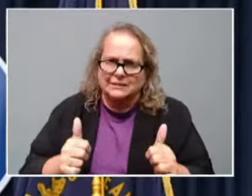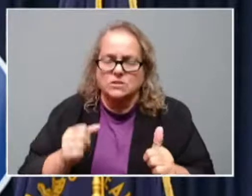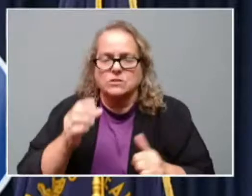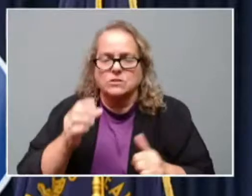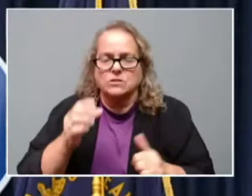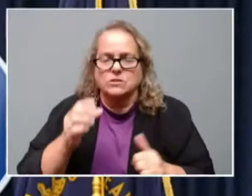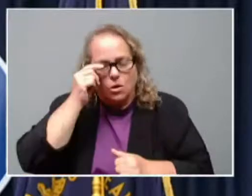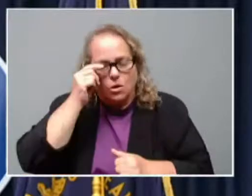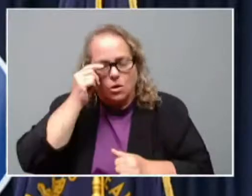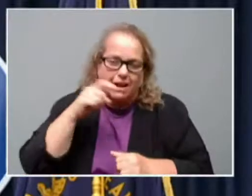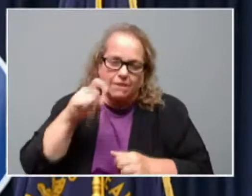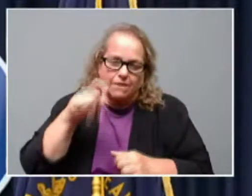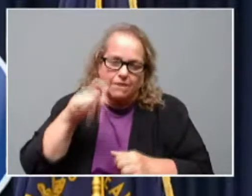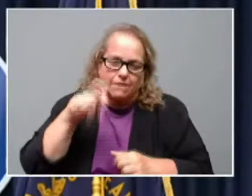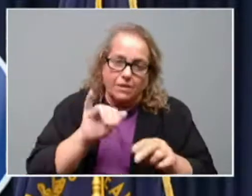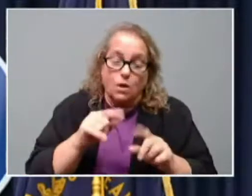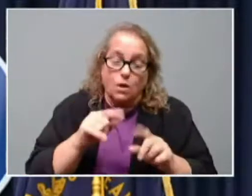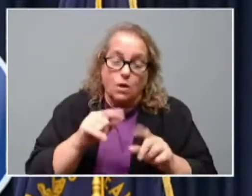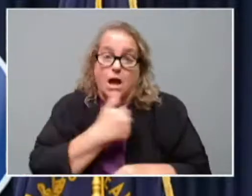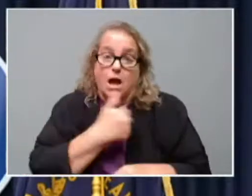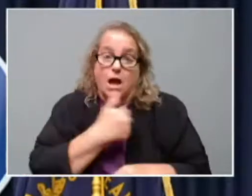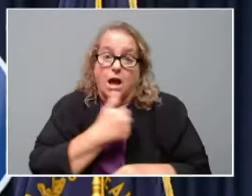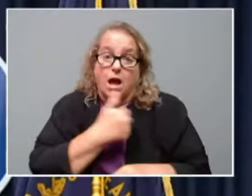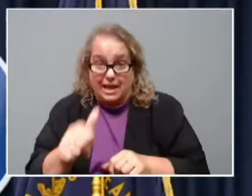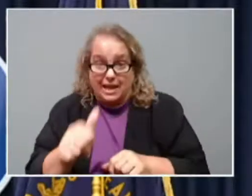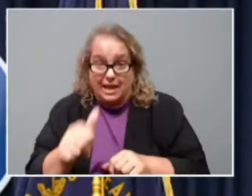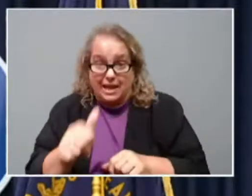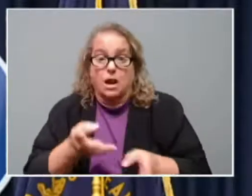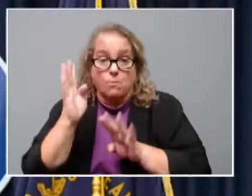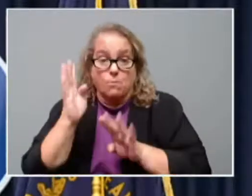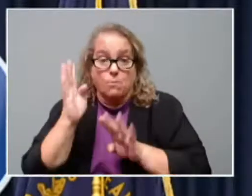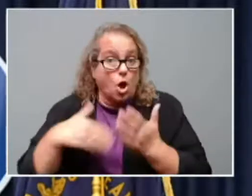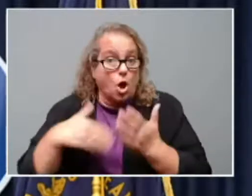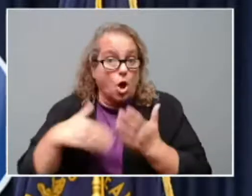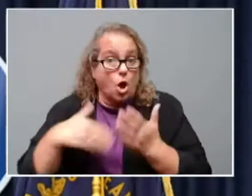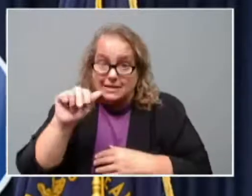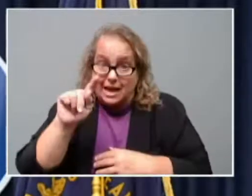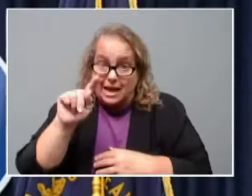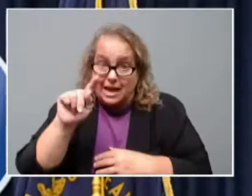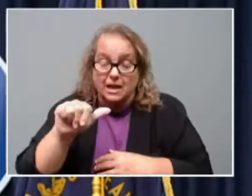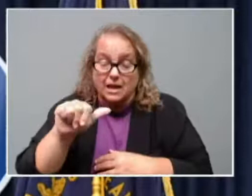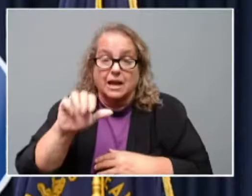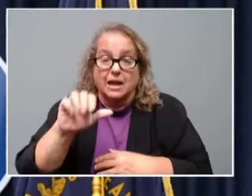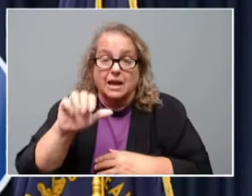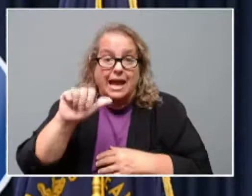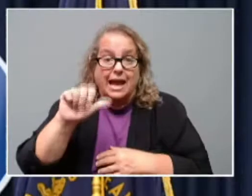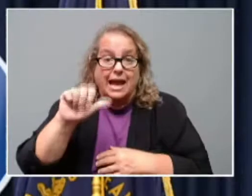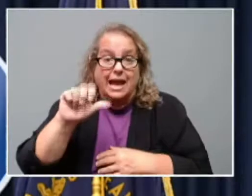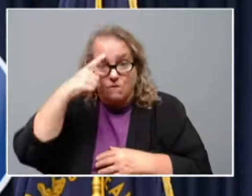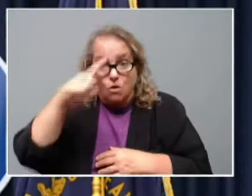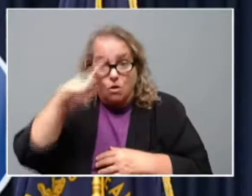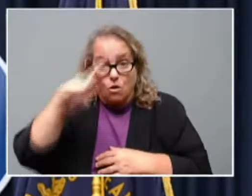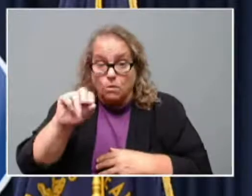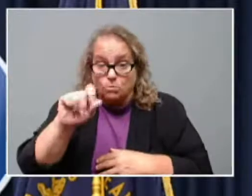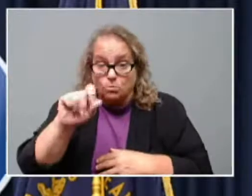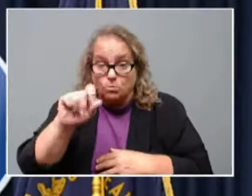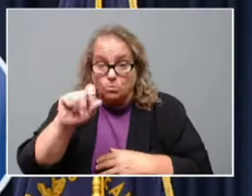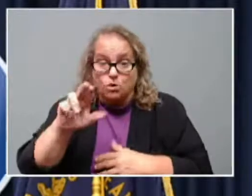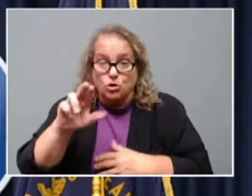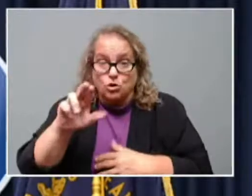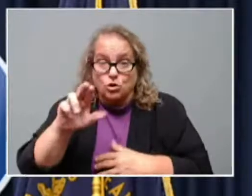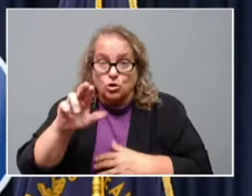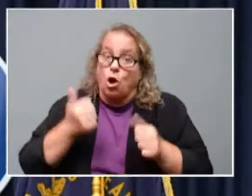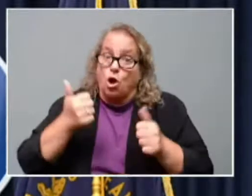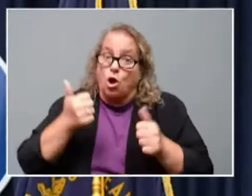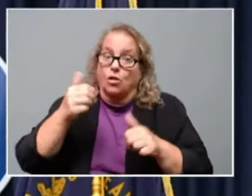upload all the data, that the case for boosters is even stronger than we previously believed.